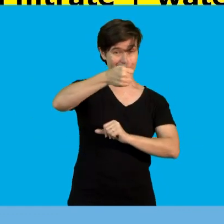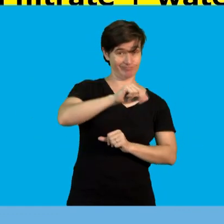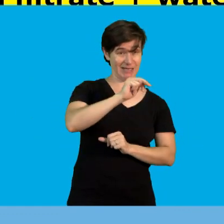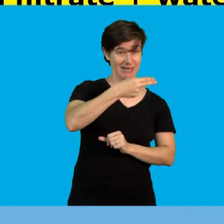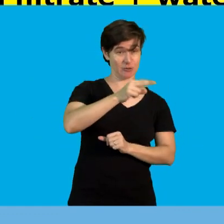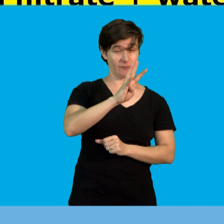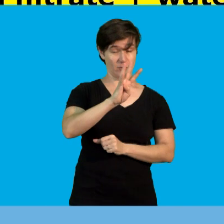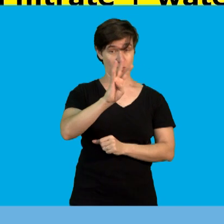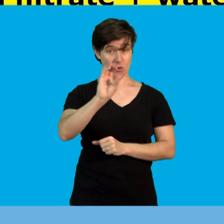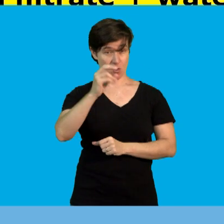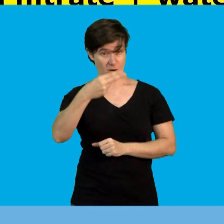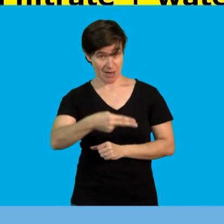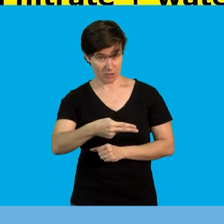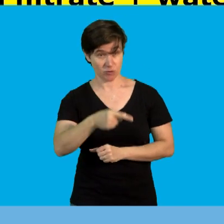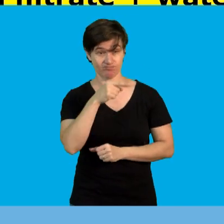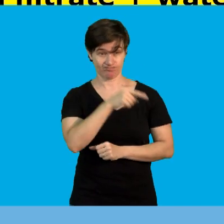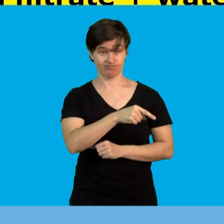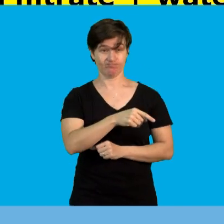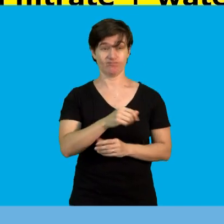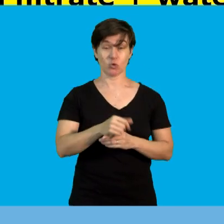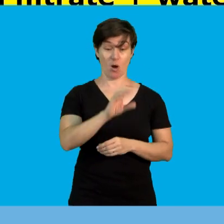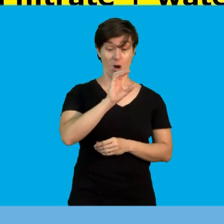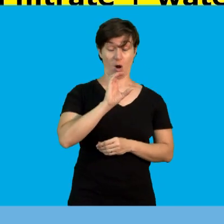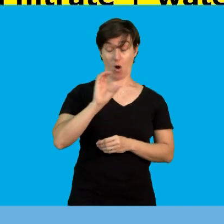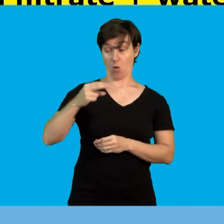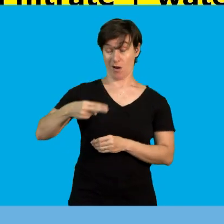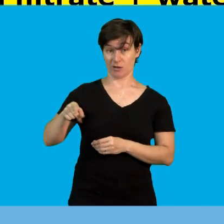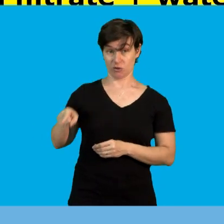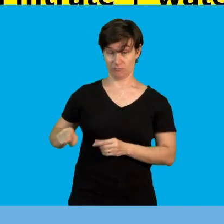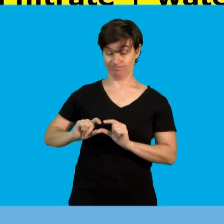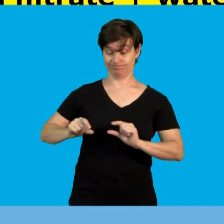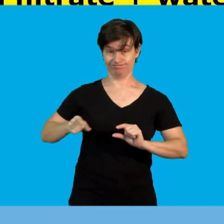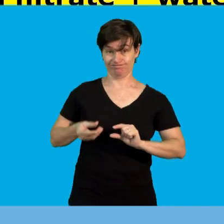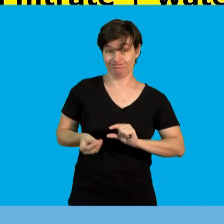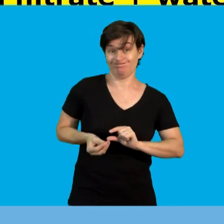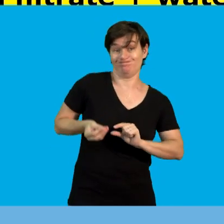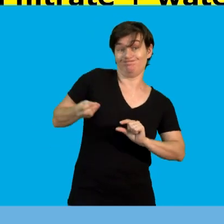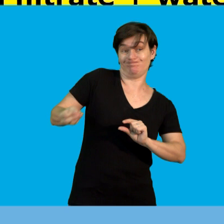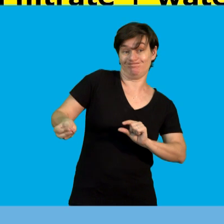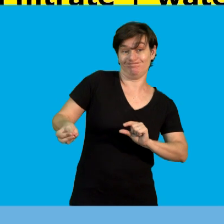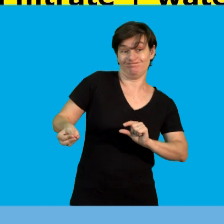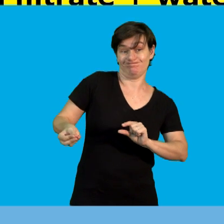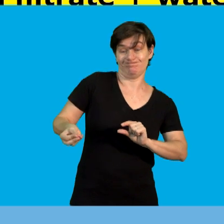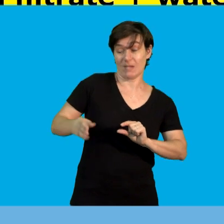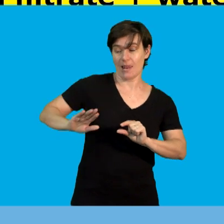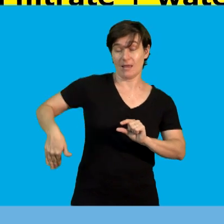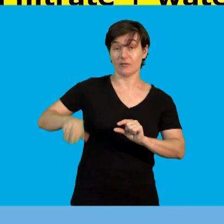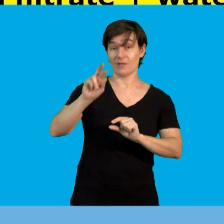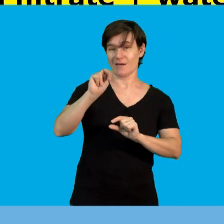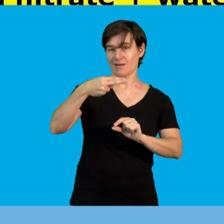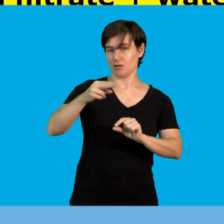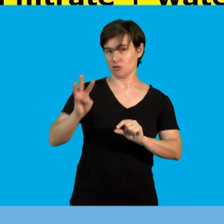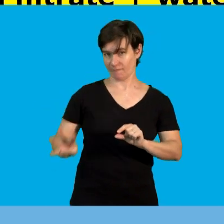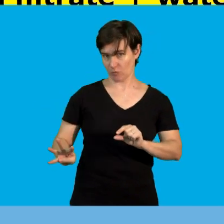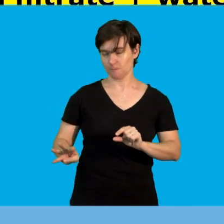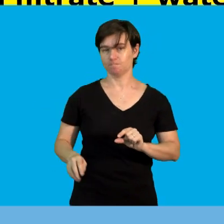for our ammonium hydroxide. We're noting that there's an OH that is going to be donated, and then the remainder is your NH4,